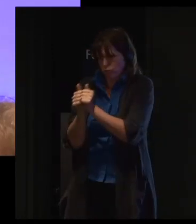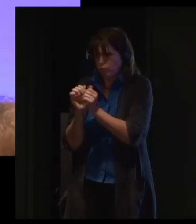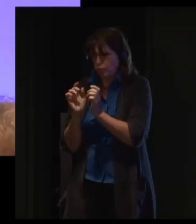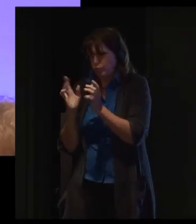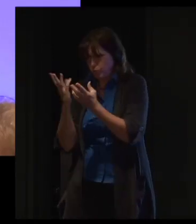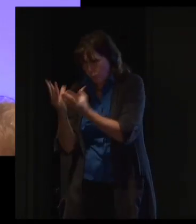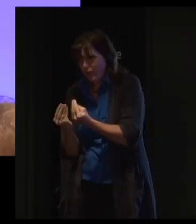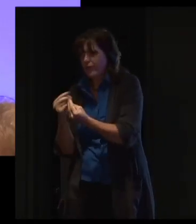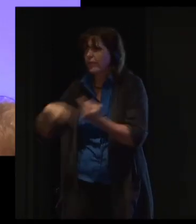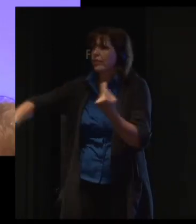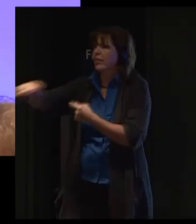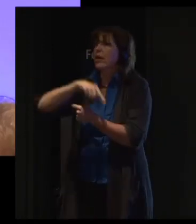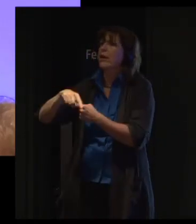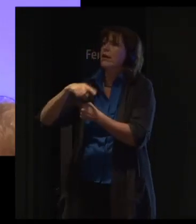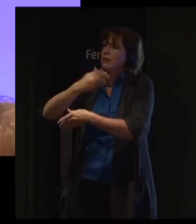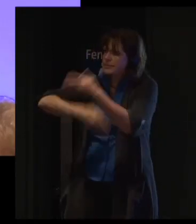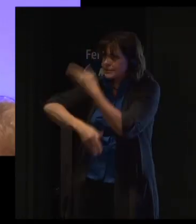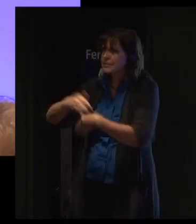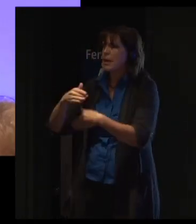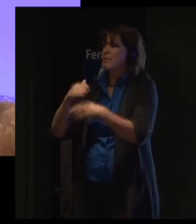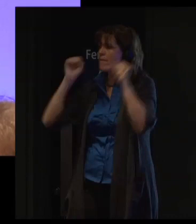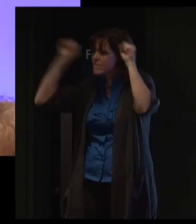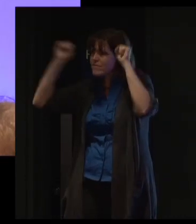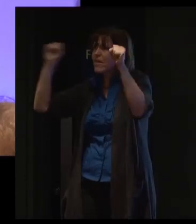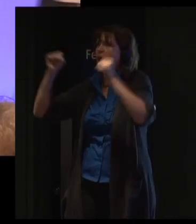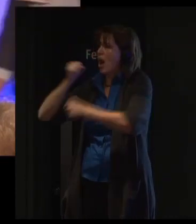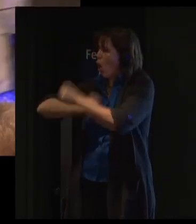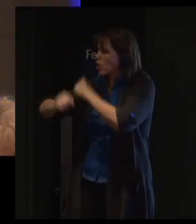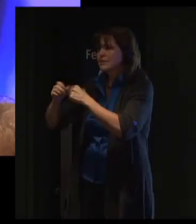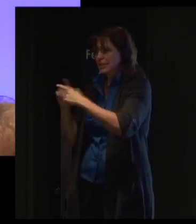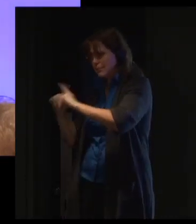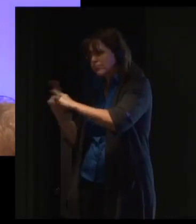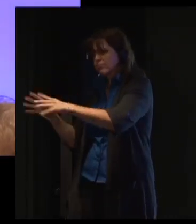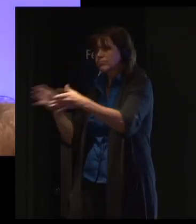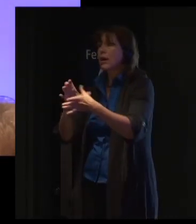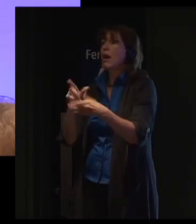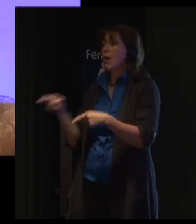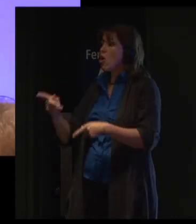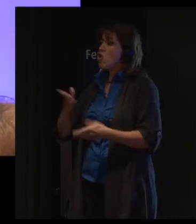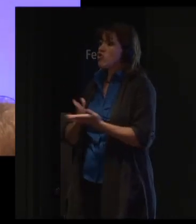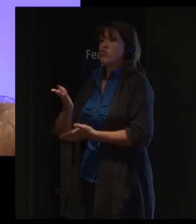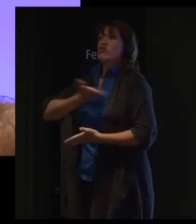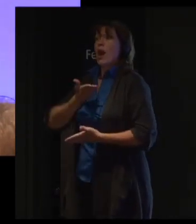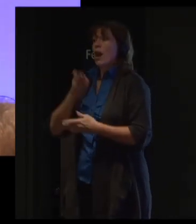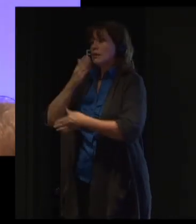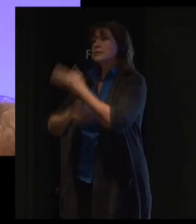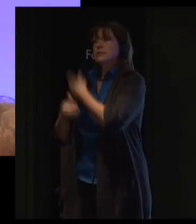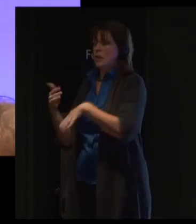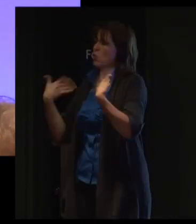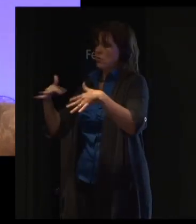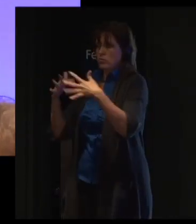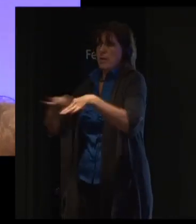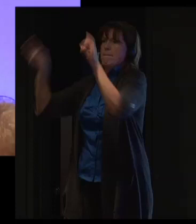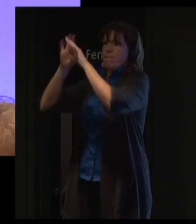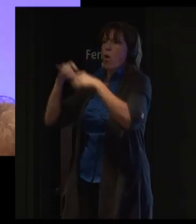with disabled fans and other organizations for the rights of disabled people. This is very important